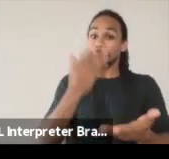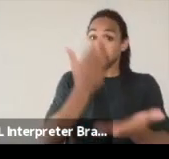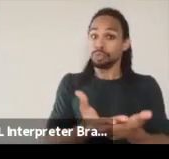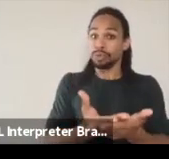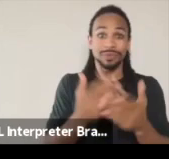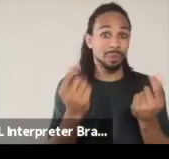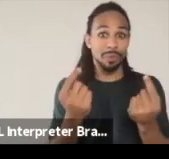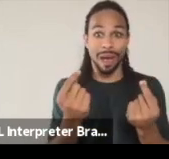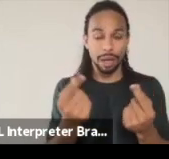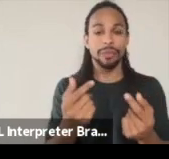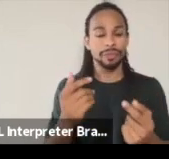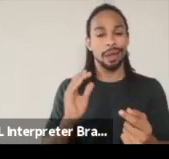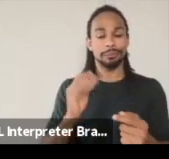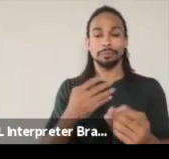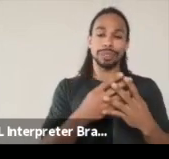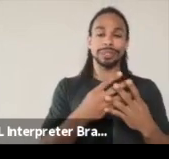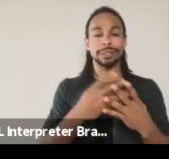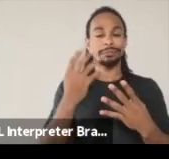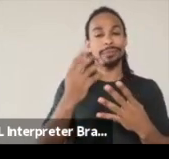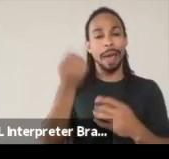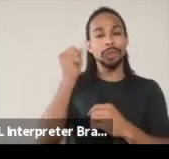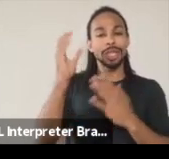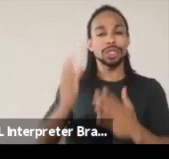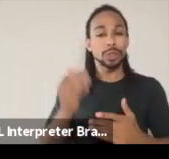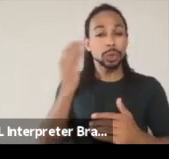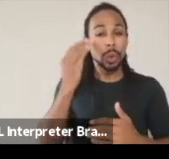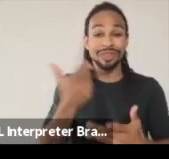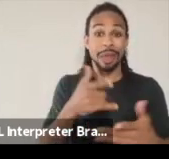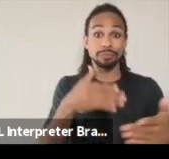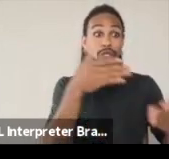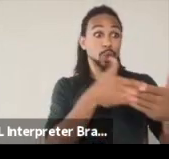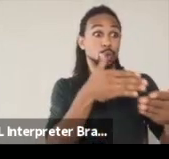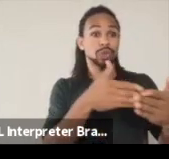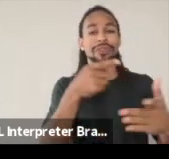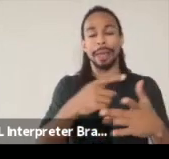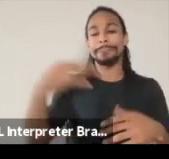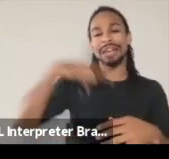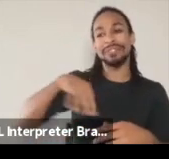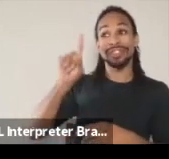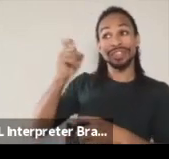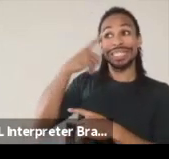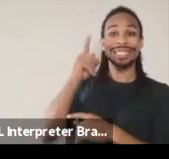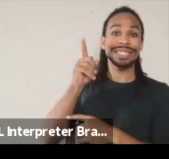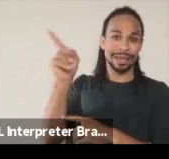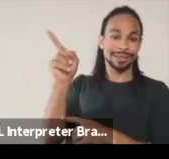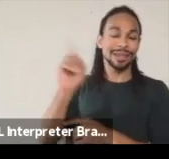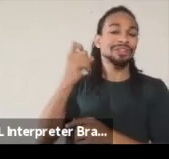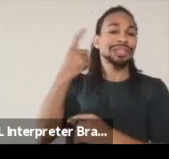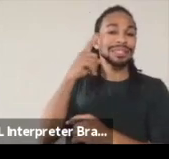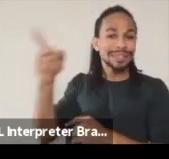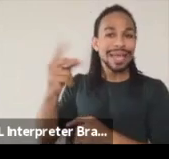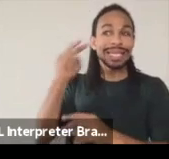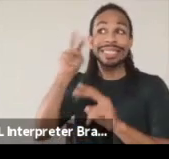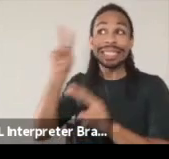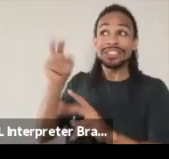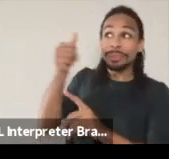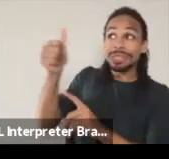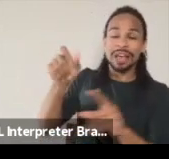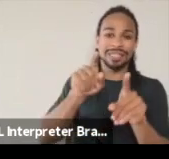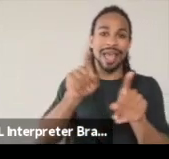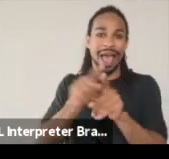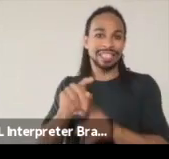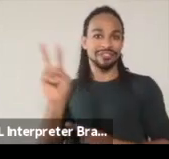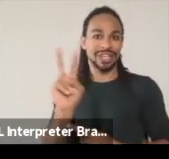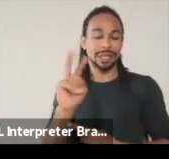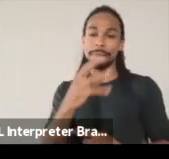that prosecution is to the benefit of the state. The state actually sees themselves as the victim and not to the